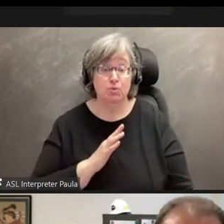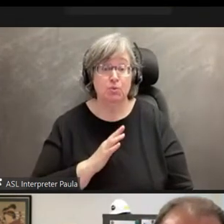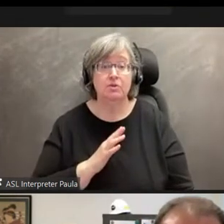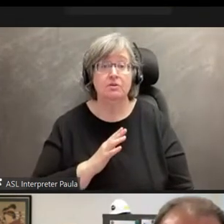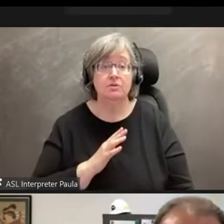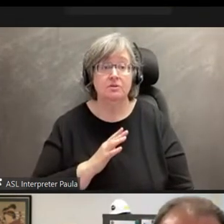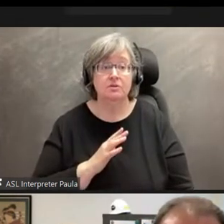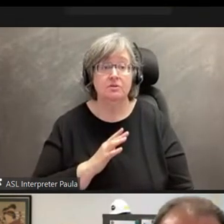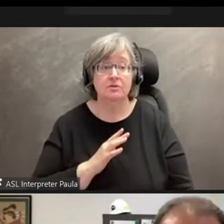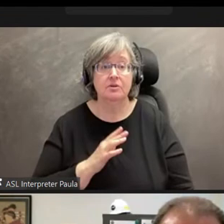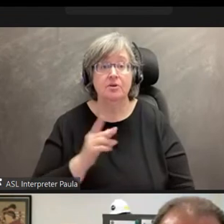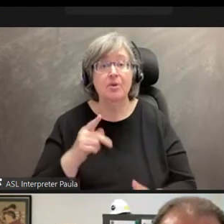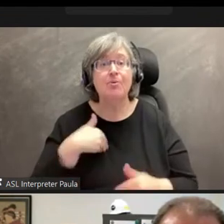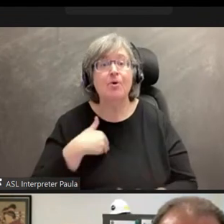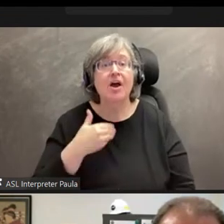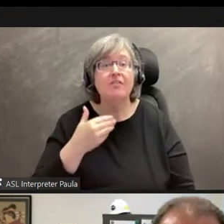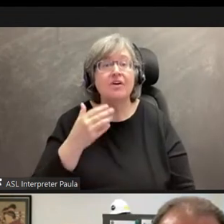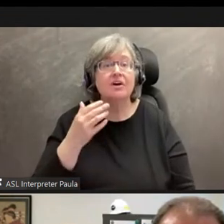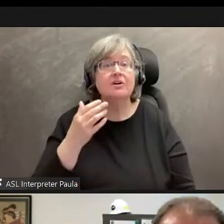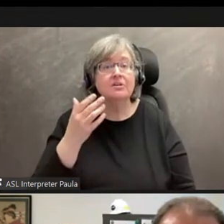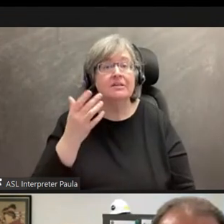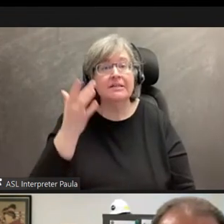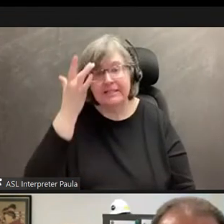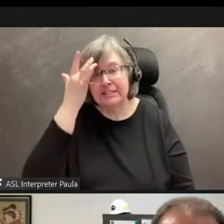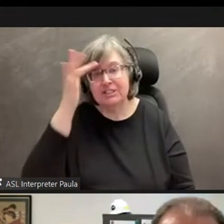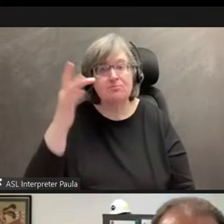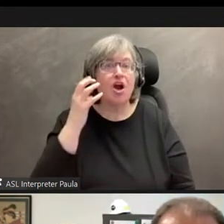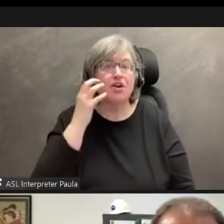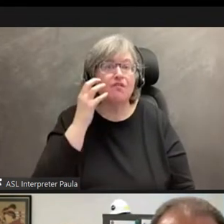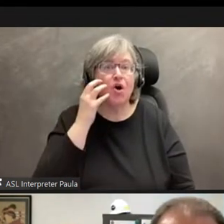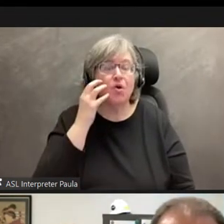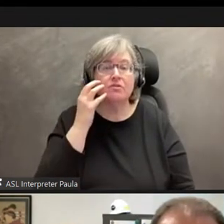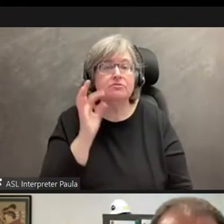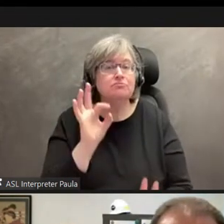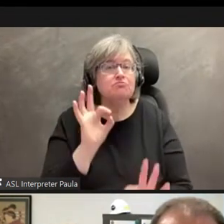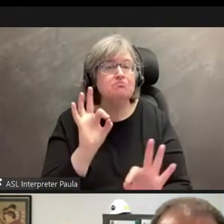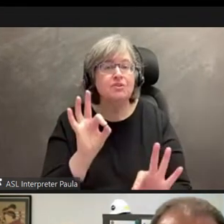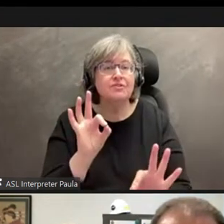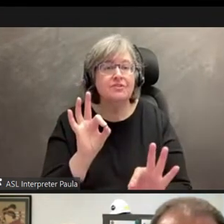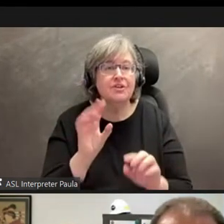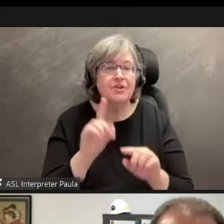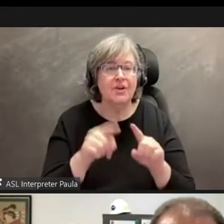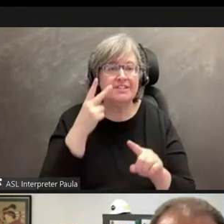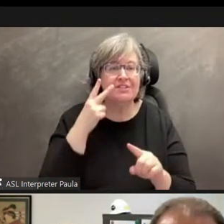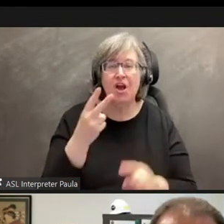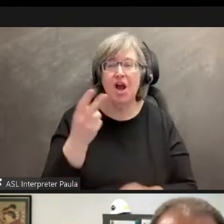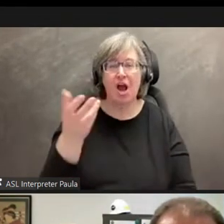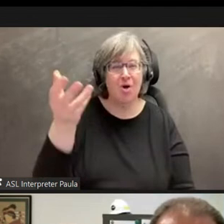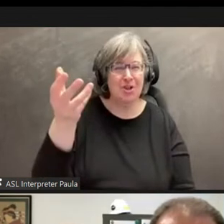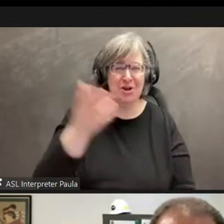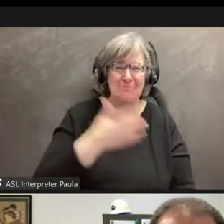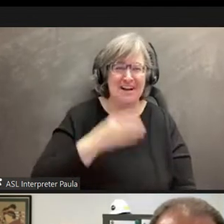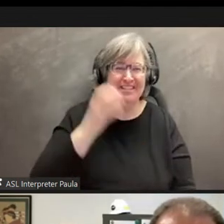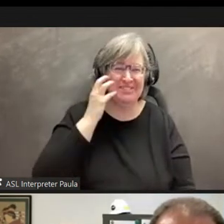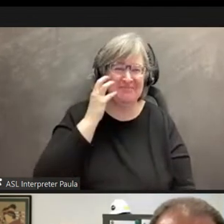people who have smartphones, it works perfectly. You can't really see it that well, but I'm holding my smartphone